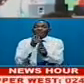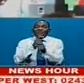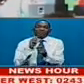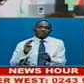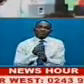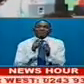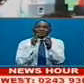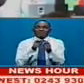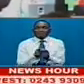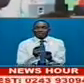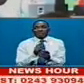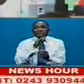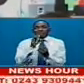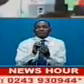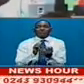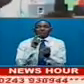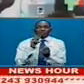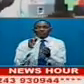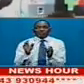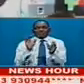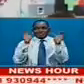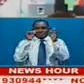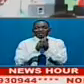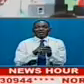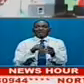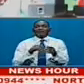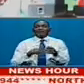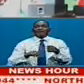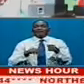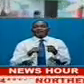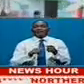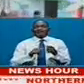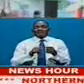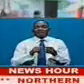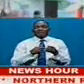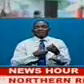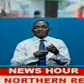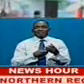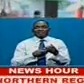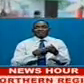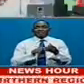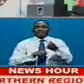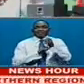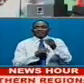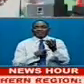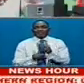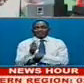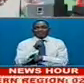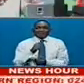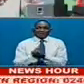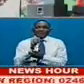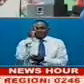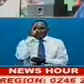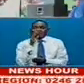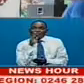year, 12th of June, to mark our founder's birthday. The cerebral palsy persons, let us help the